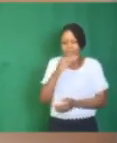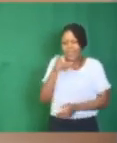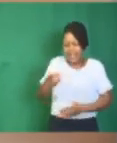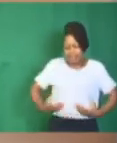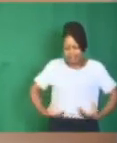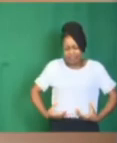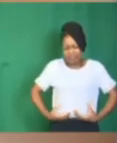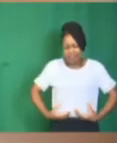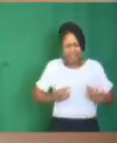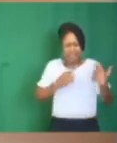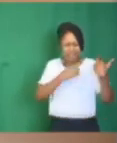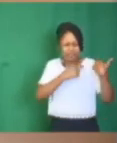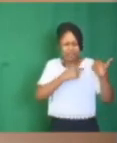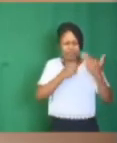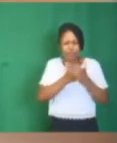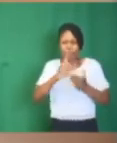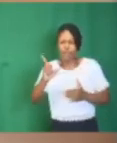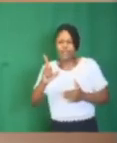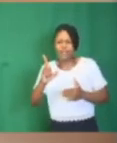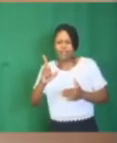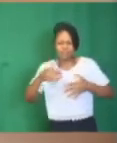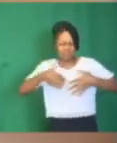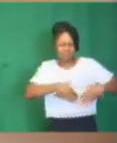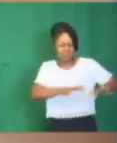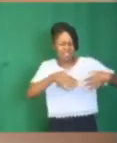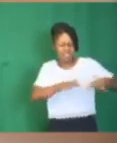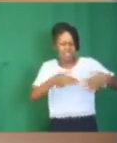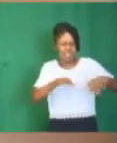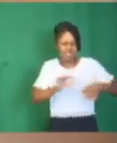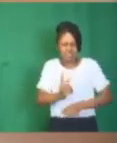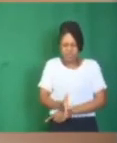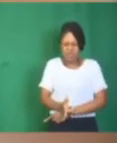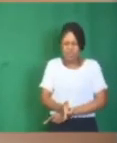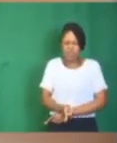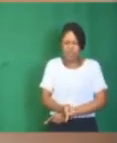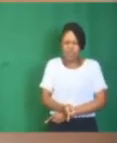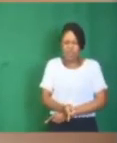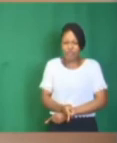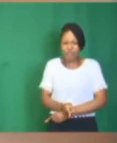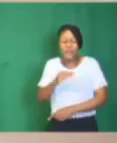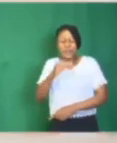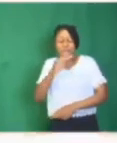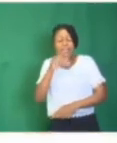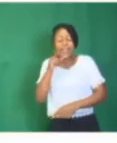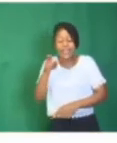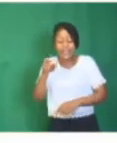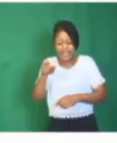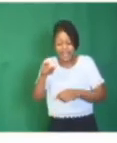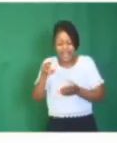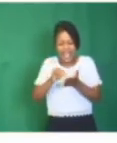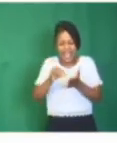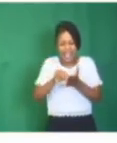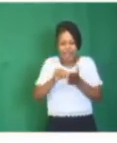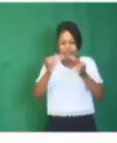waste, which I said it is nitrogenous, and then the waste goes to some tubes. You are going to see that